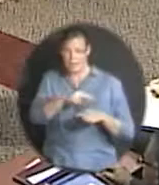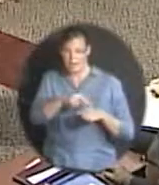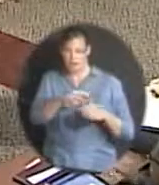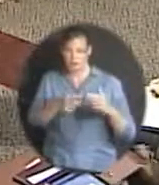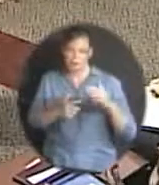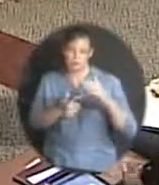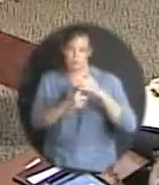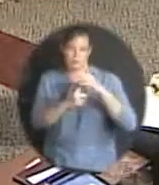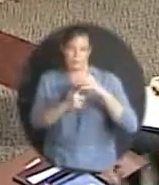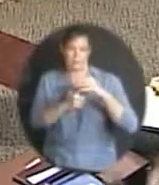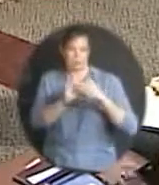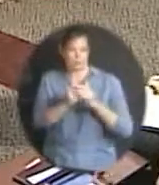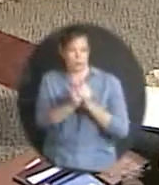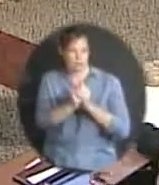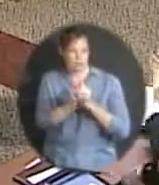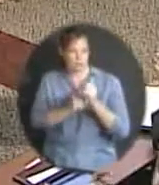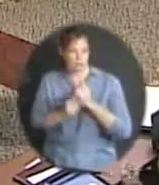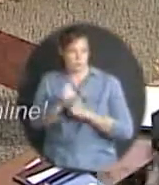to each of you.